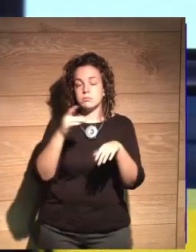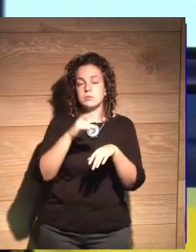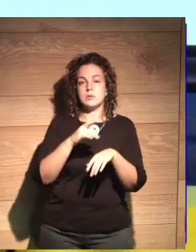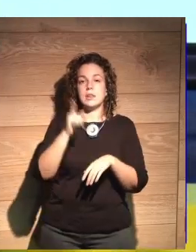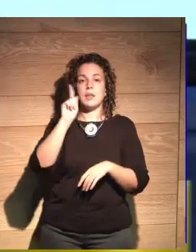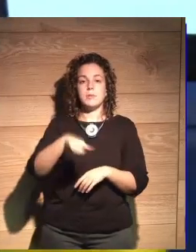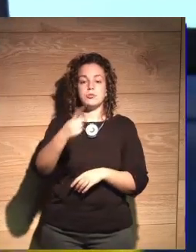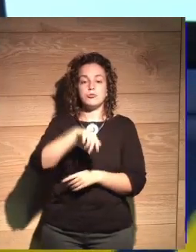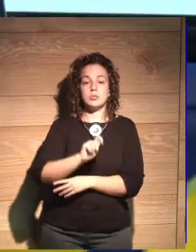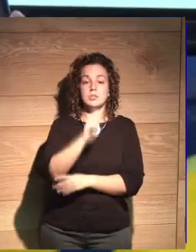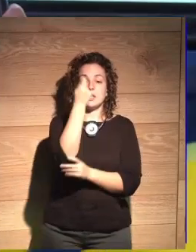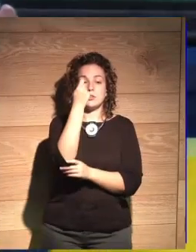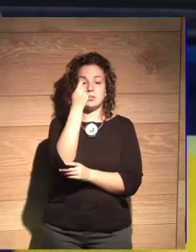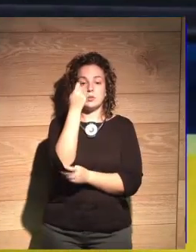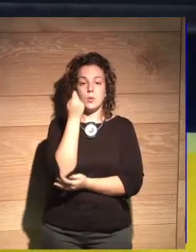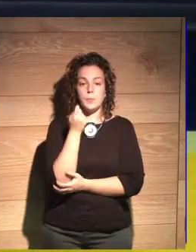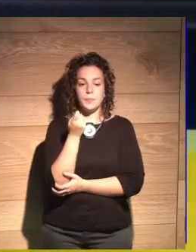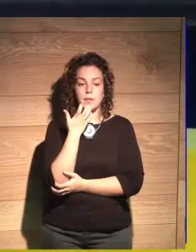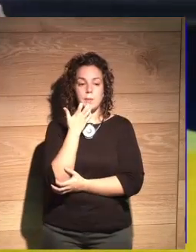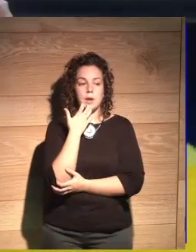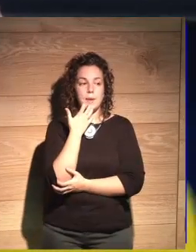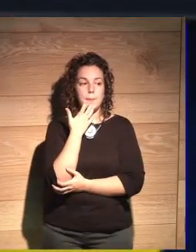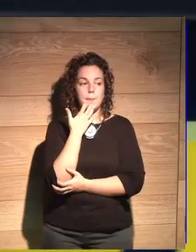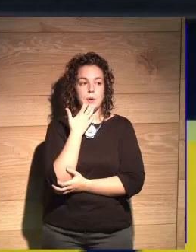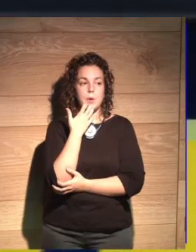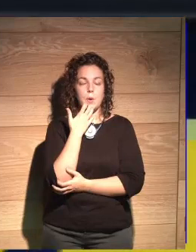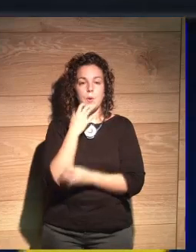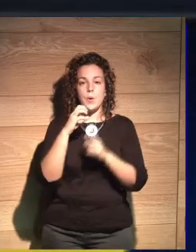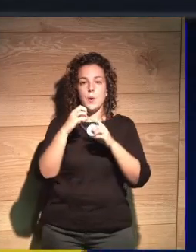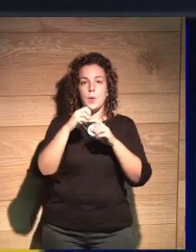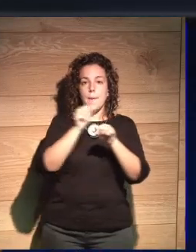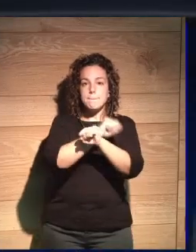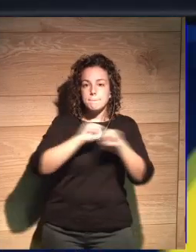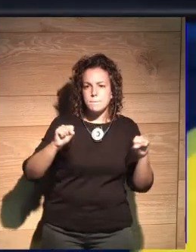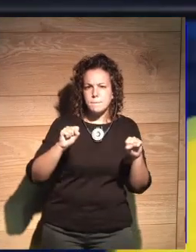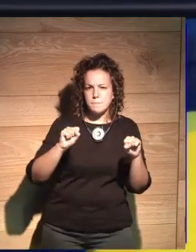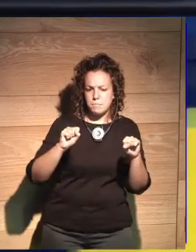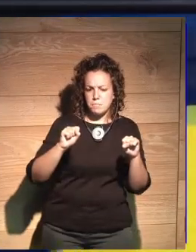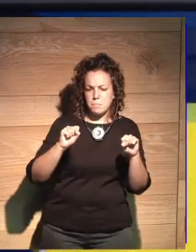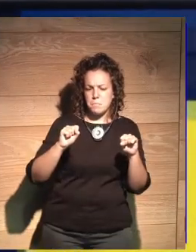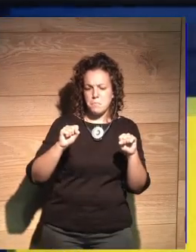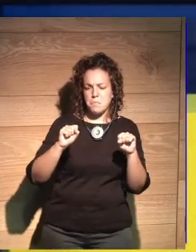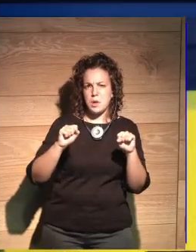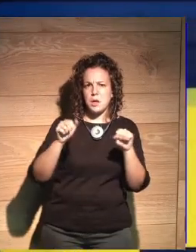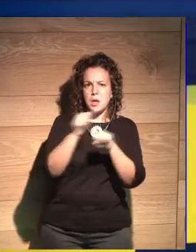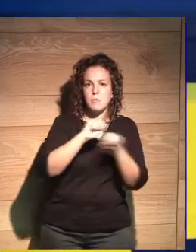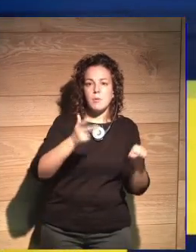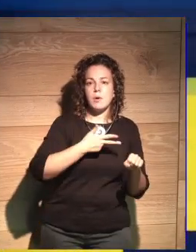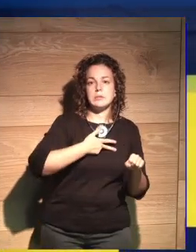coastal economic zones so that Spain and Portugal and Spain and France, as well as